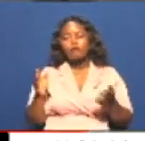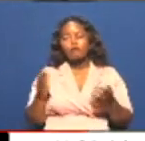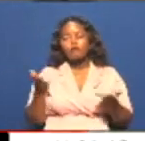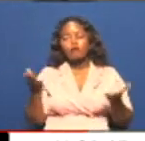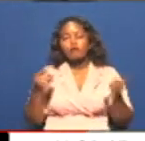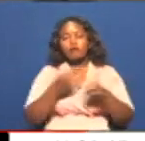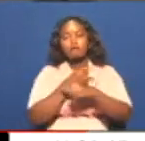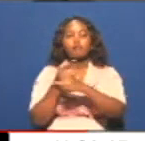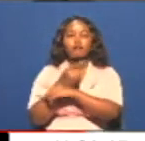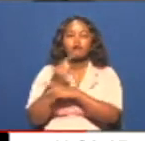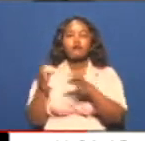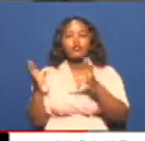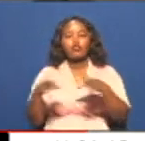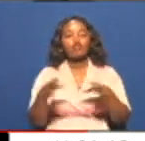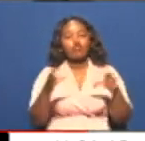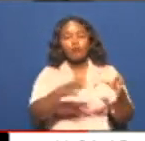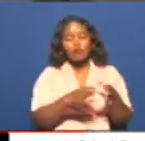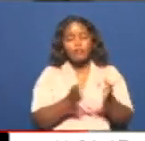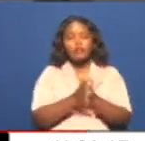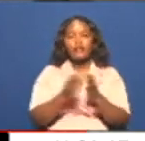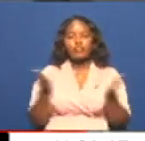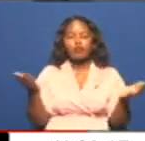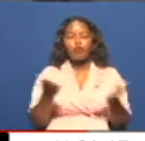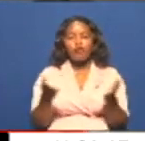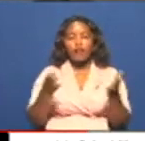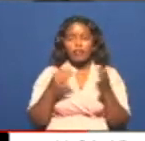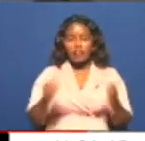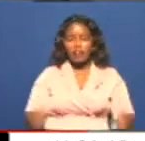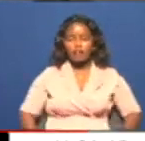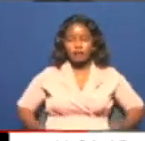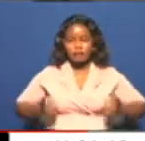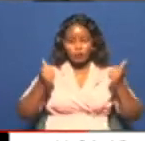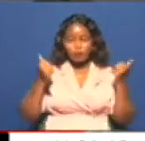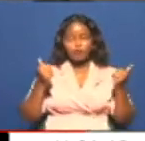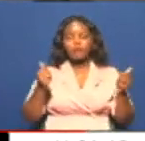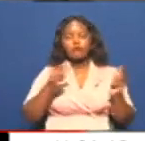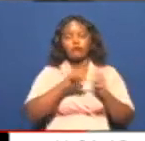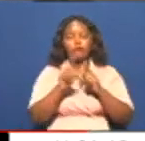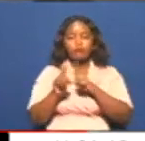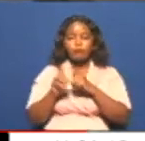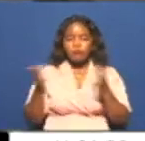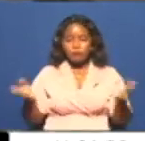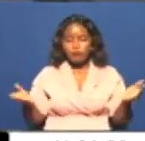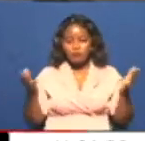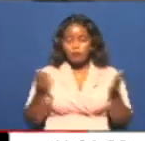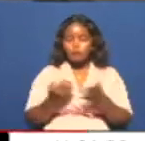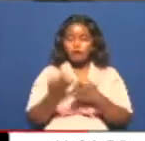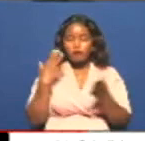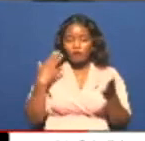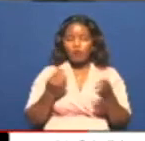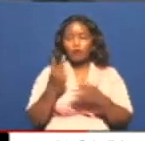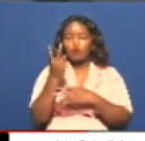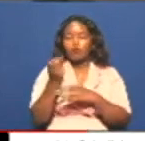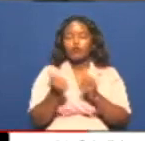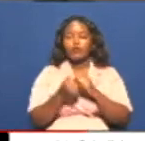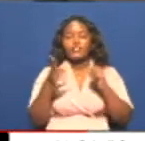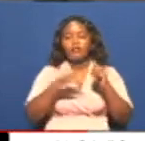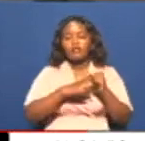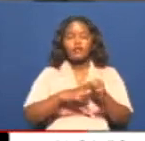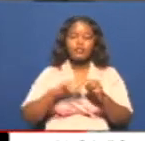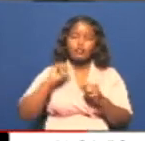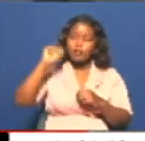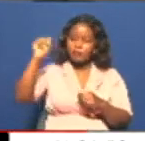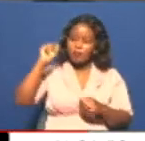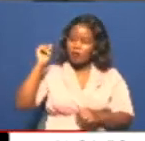communities where they are living. Of course, as was in 2017, politicians will always take